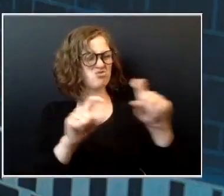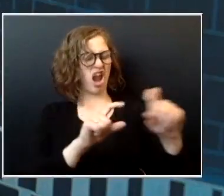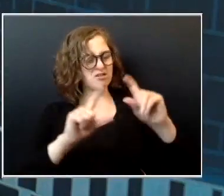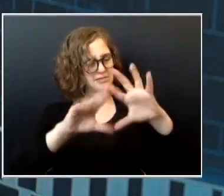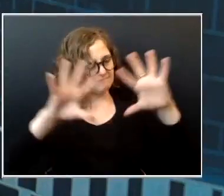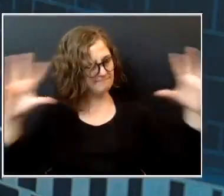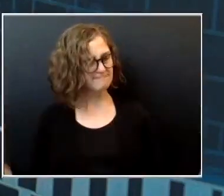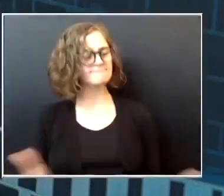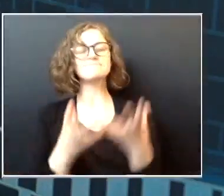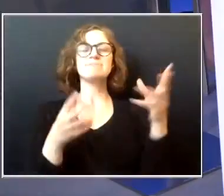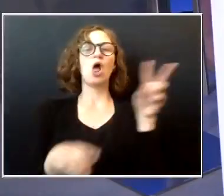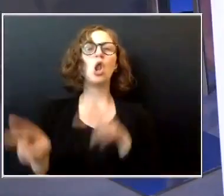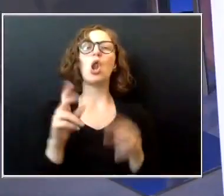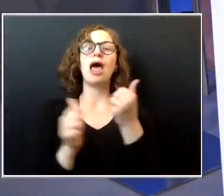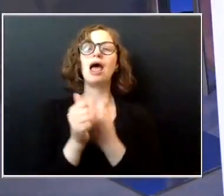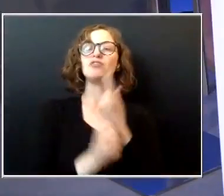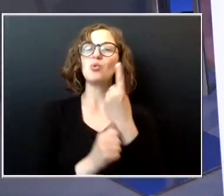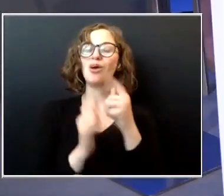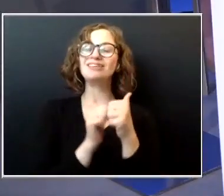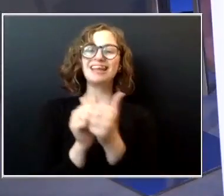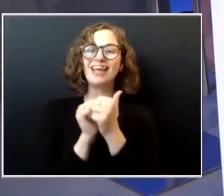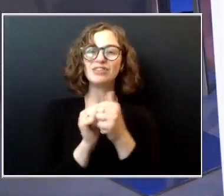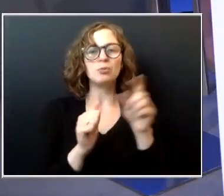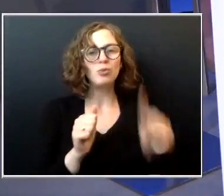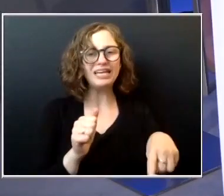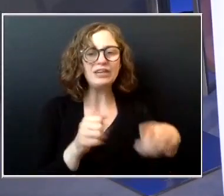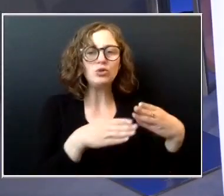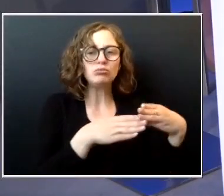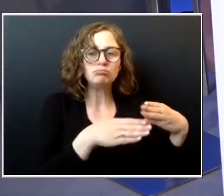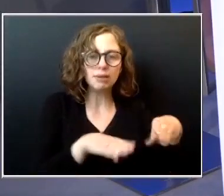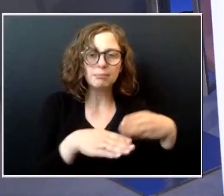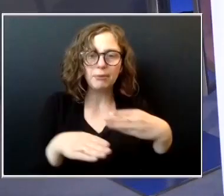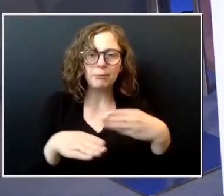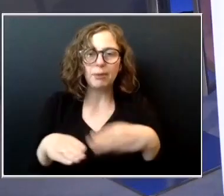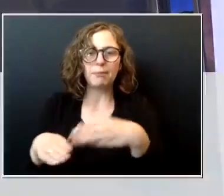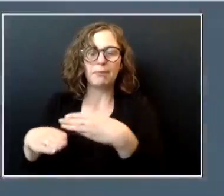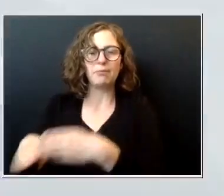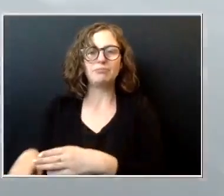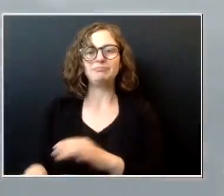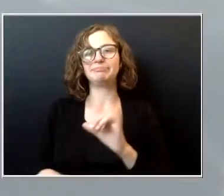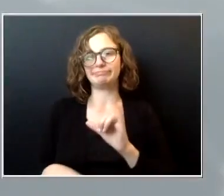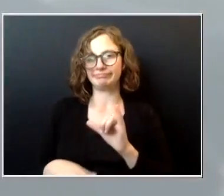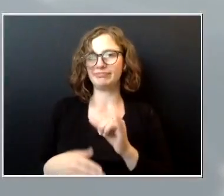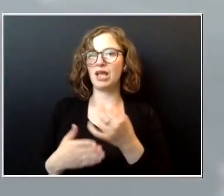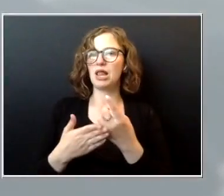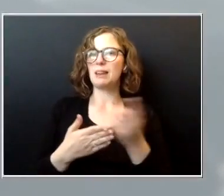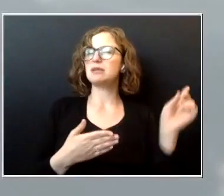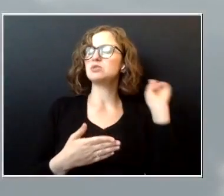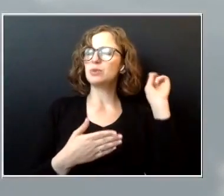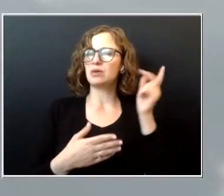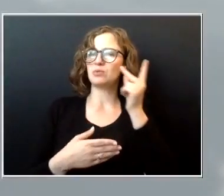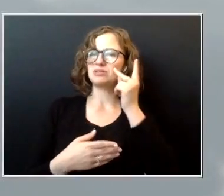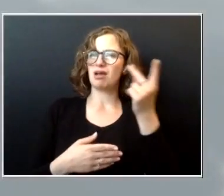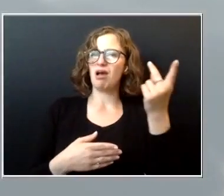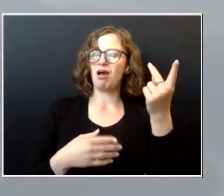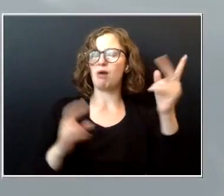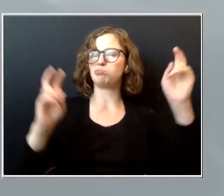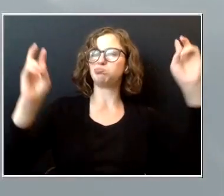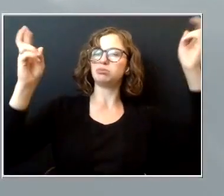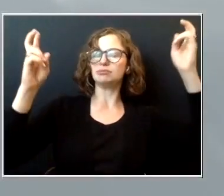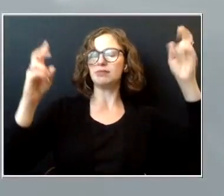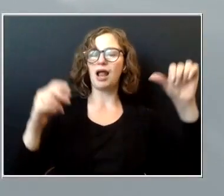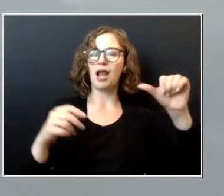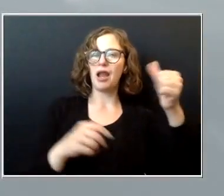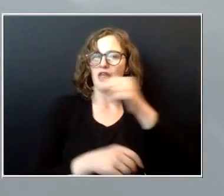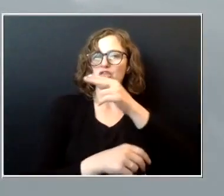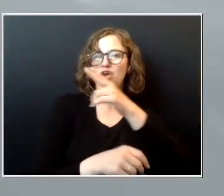that out. Right, so research continues in that area. So just last week, I want to talk about a headline, and that was another hospital in our area, Providence